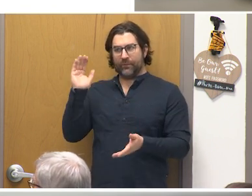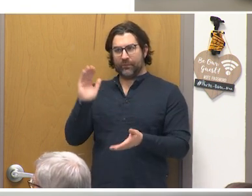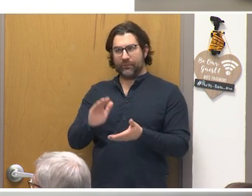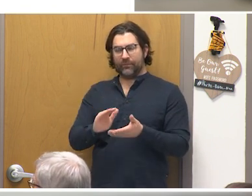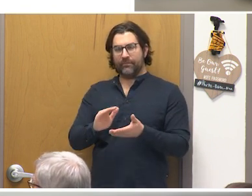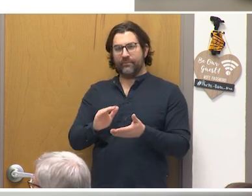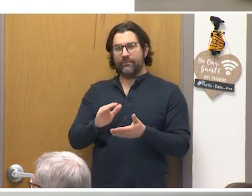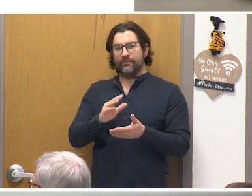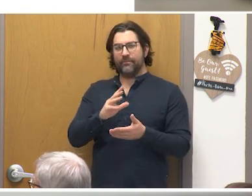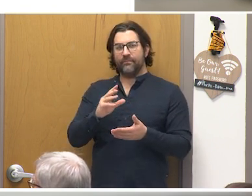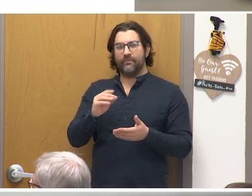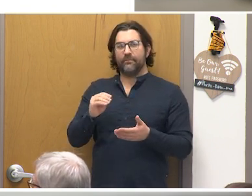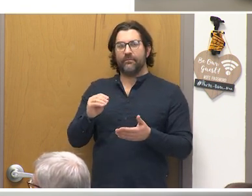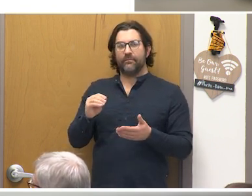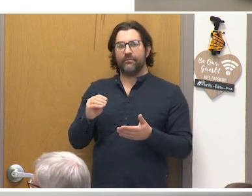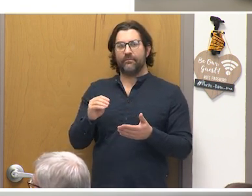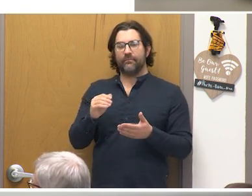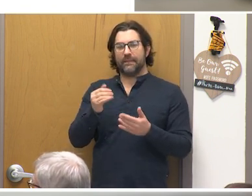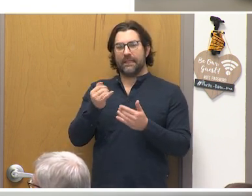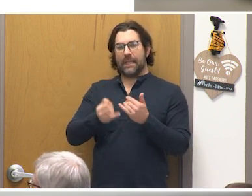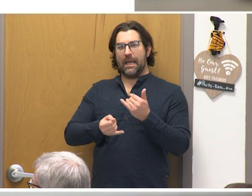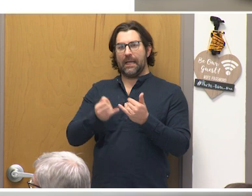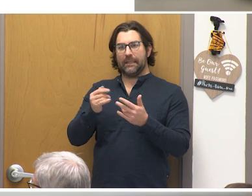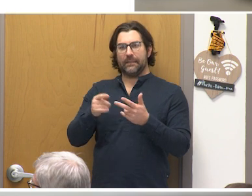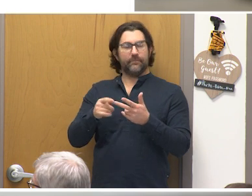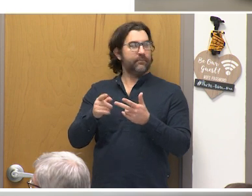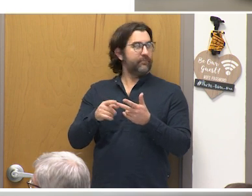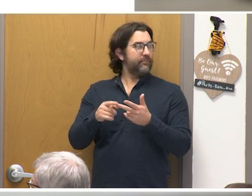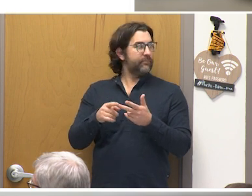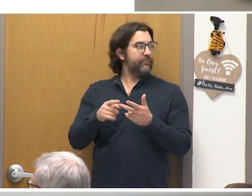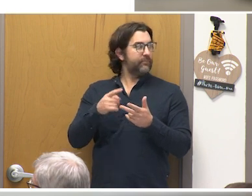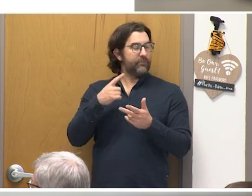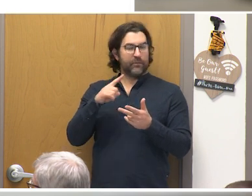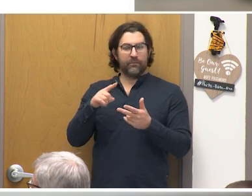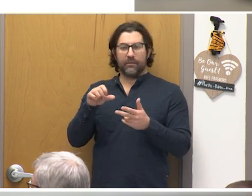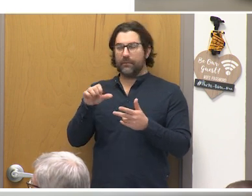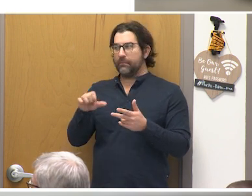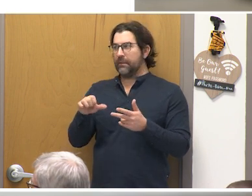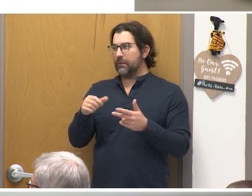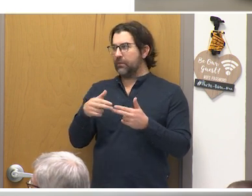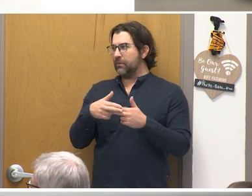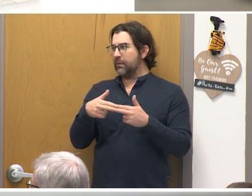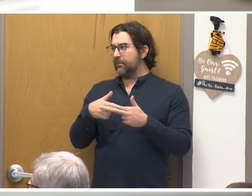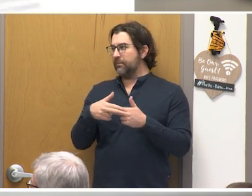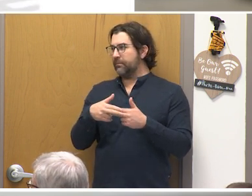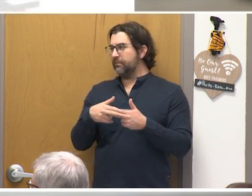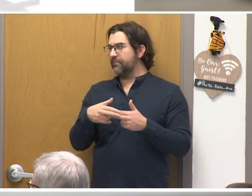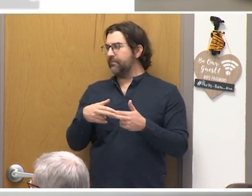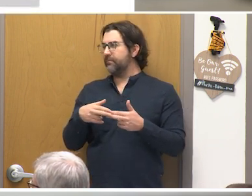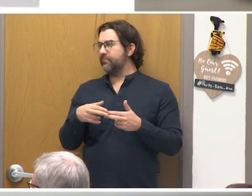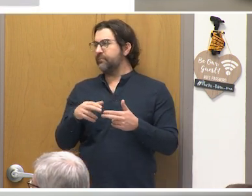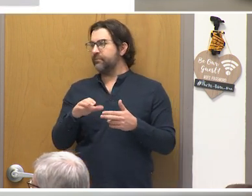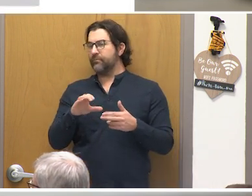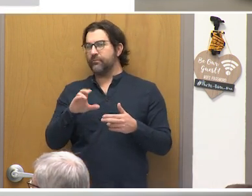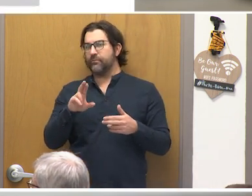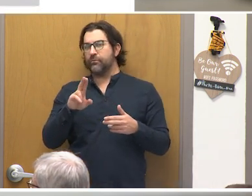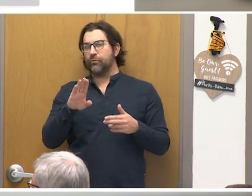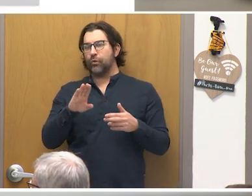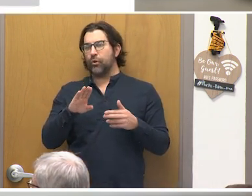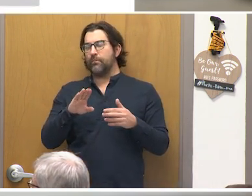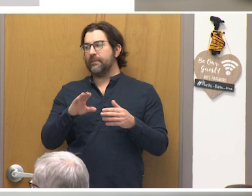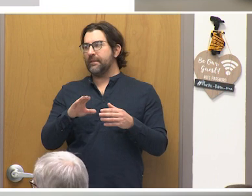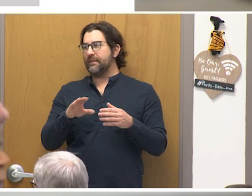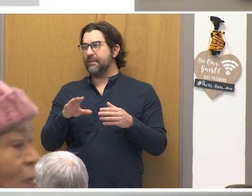intersection. And our last item, could you press the slide one more time to pop open the curb extensions,